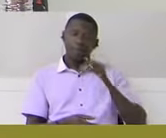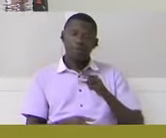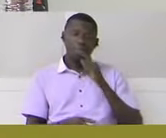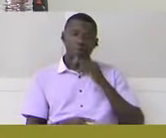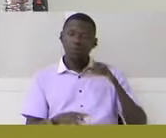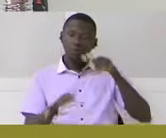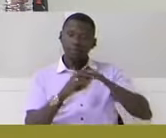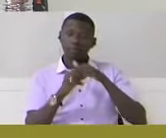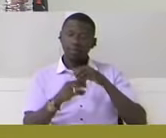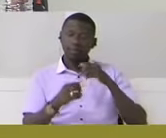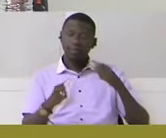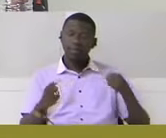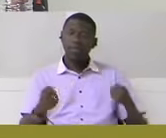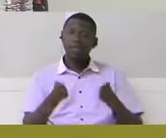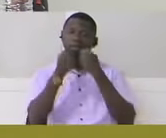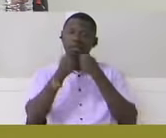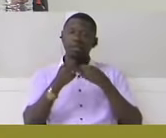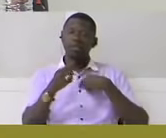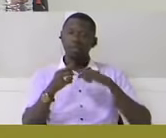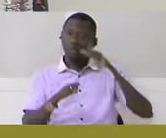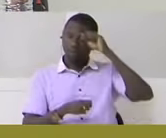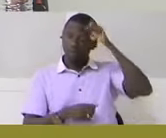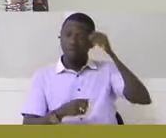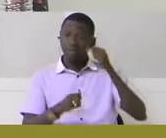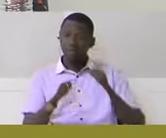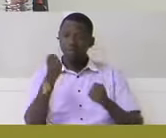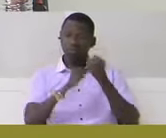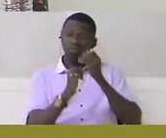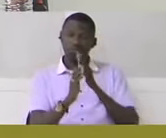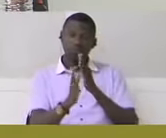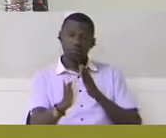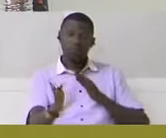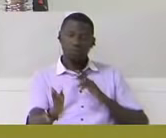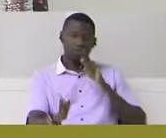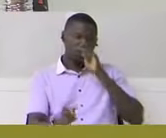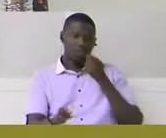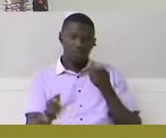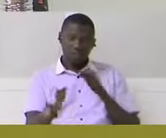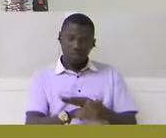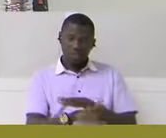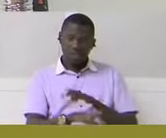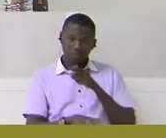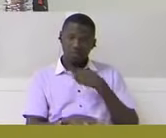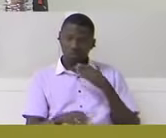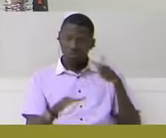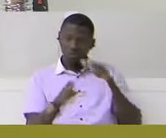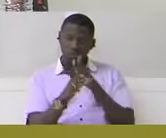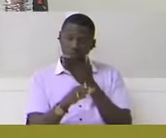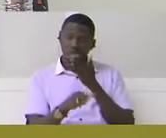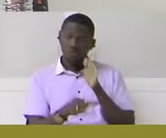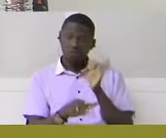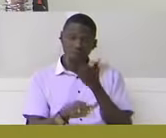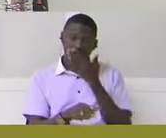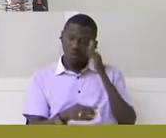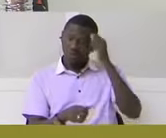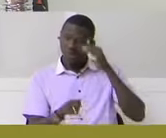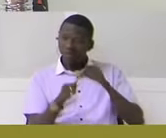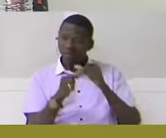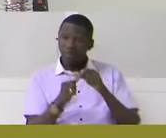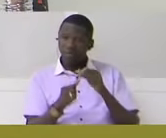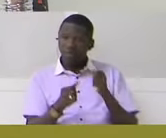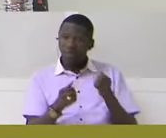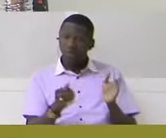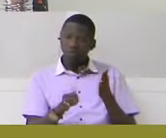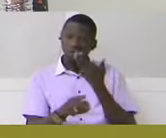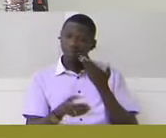involved in an accident in the presidential convoy died. Demeya lonko mofata accident oto bring